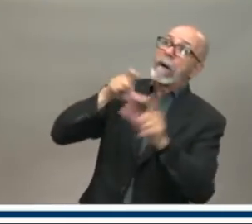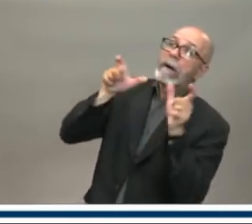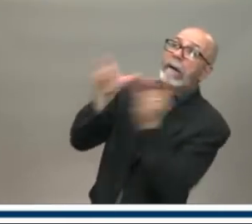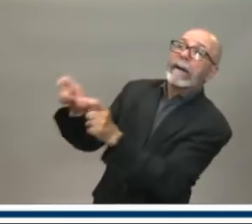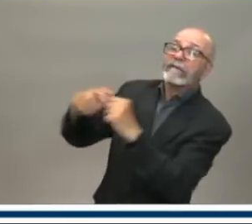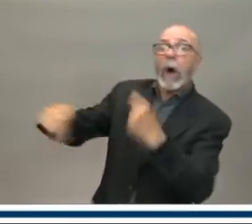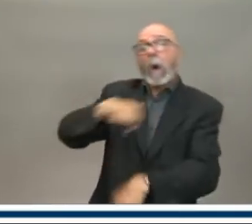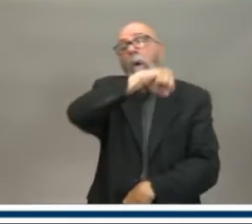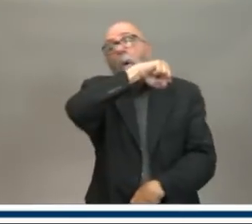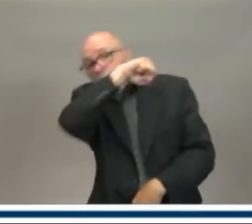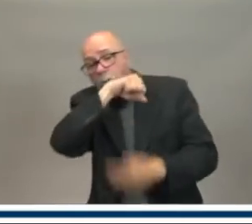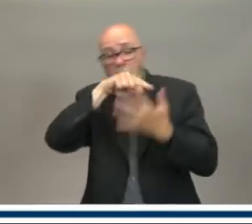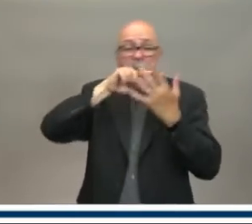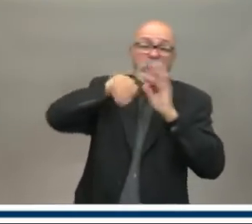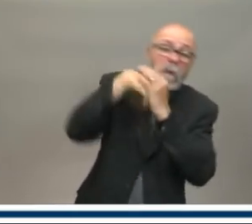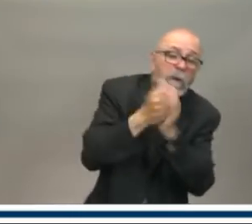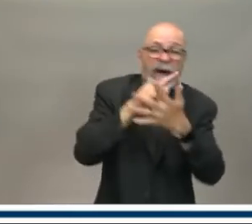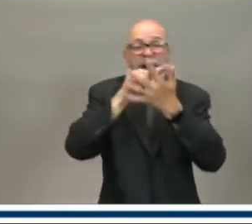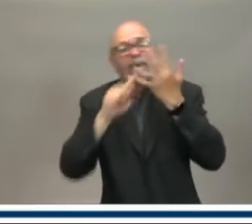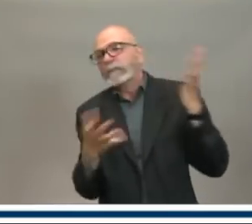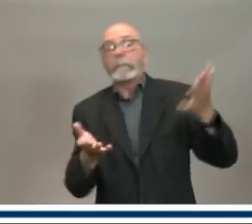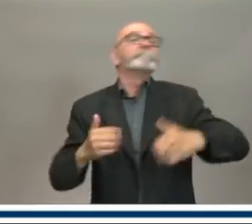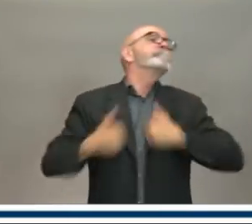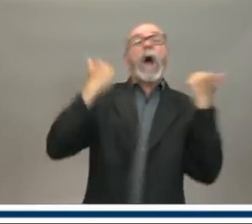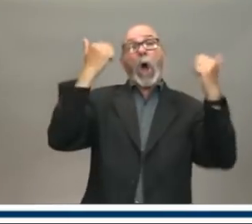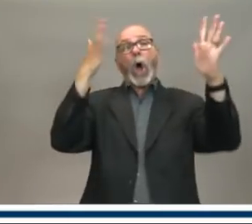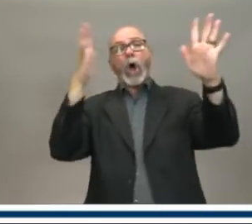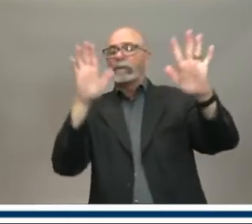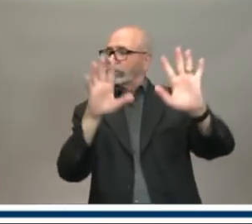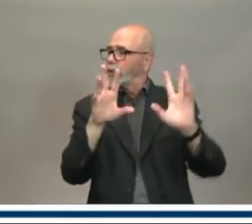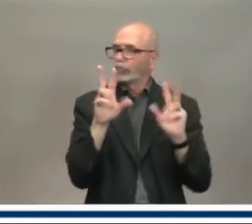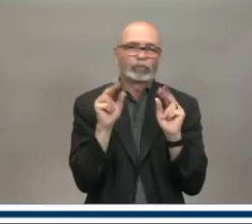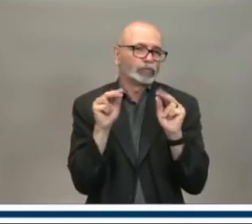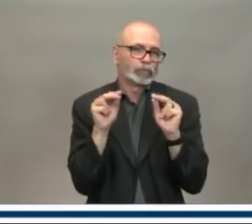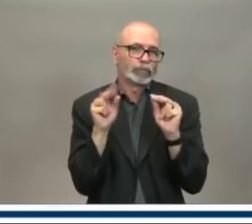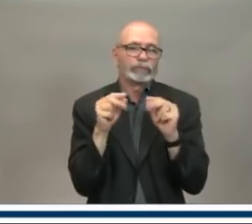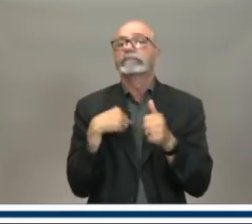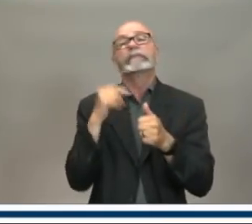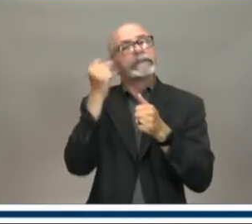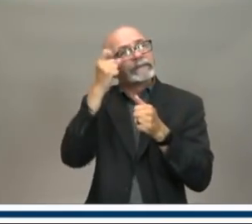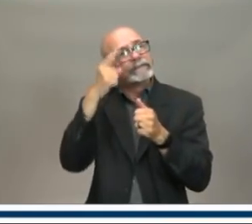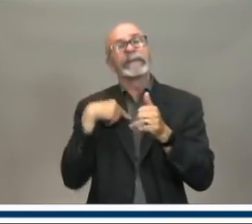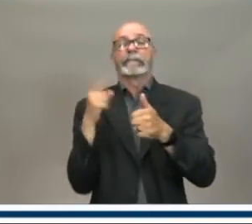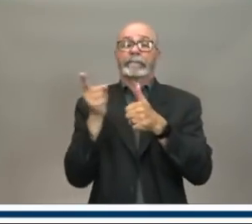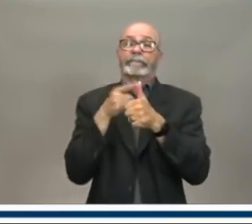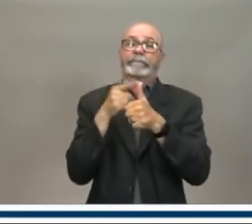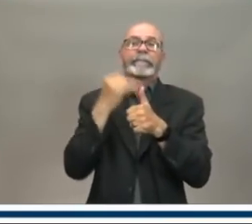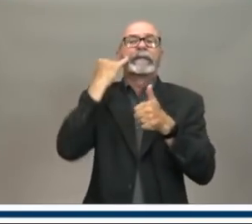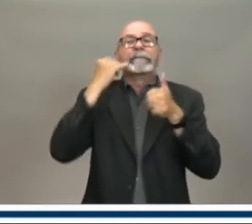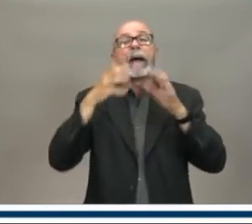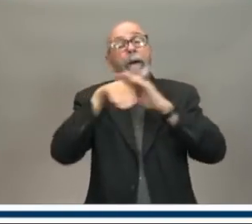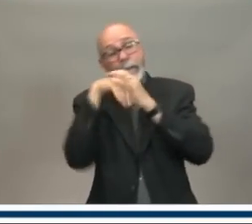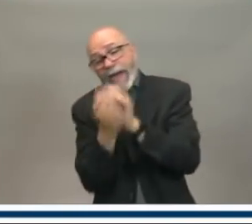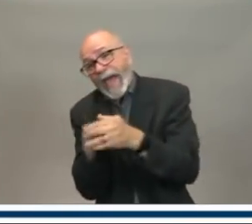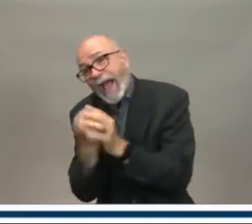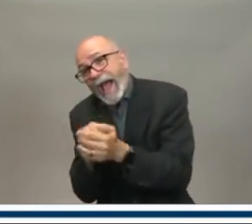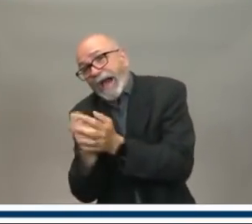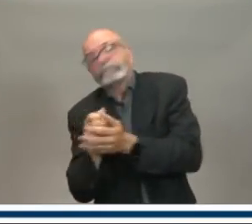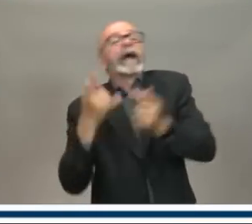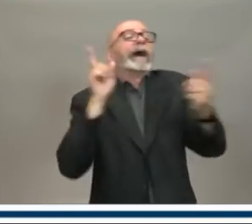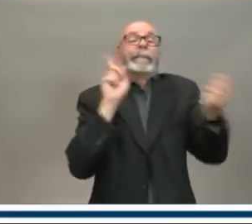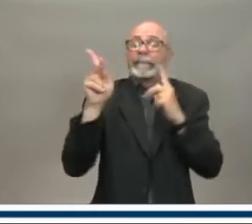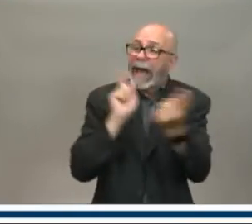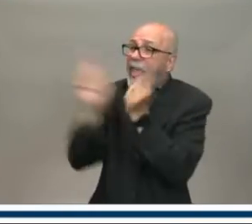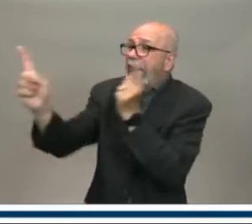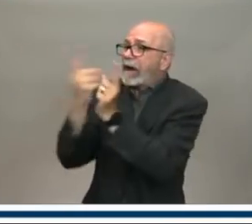all the cleaning. Masks are part of a package of the personal preventive measures. Masks alone will not prevent the spread of the